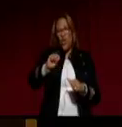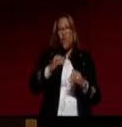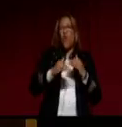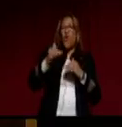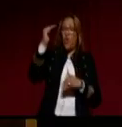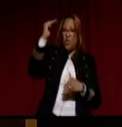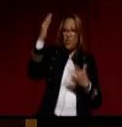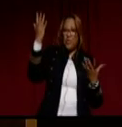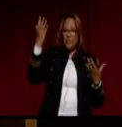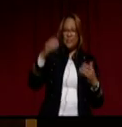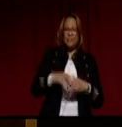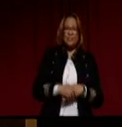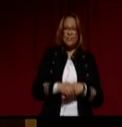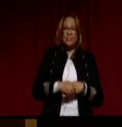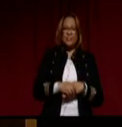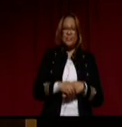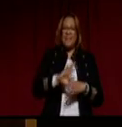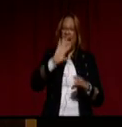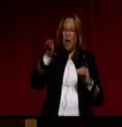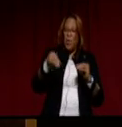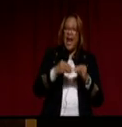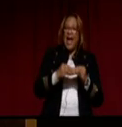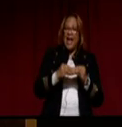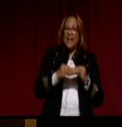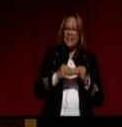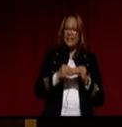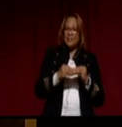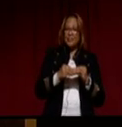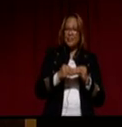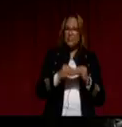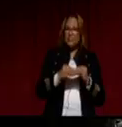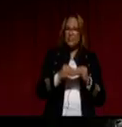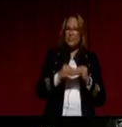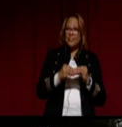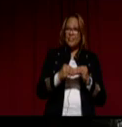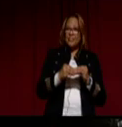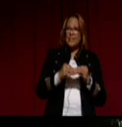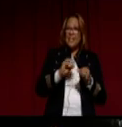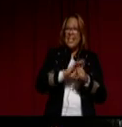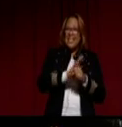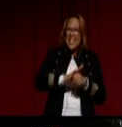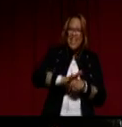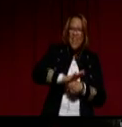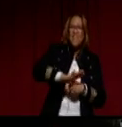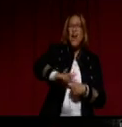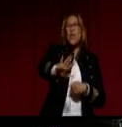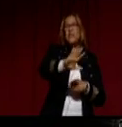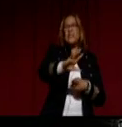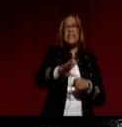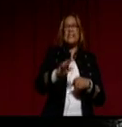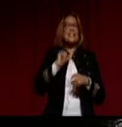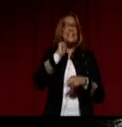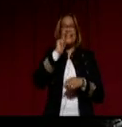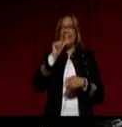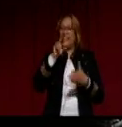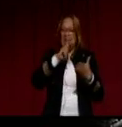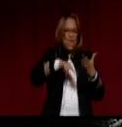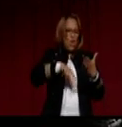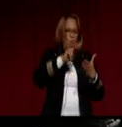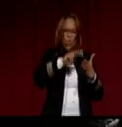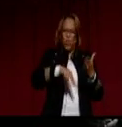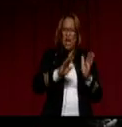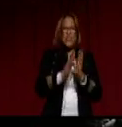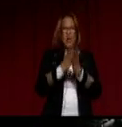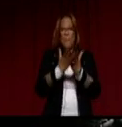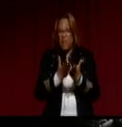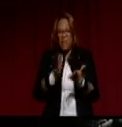Terry? Yeah, I just would add to that, that the viruses don't read the book. Huh. Mm-hmm. And they don't read the